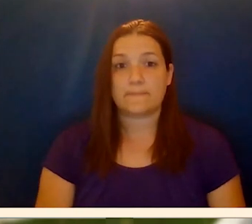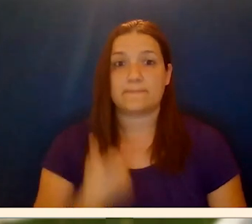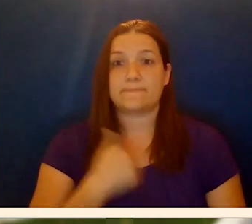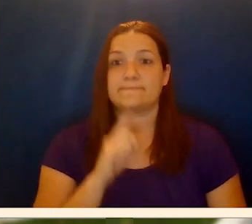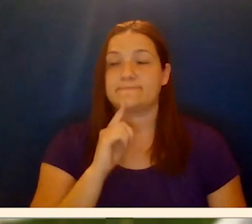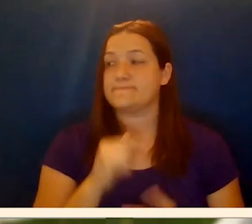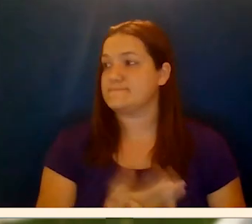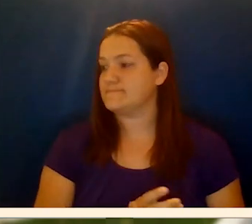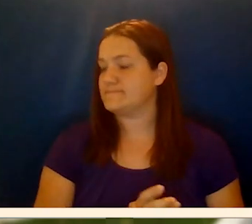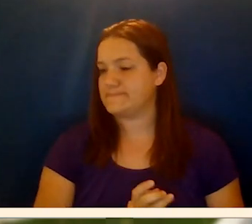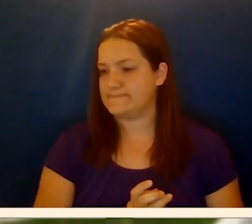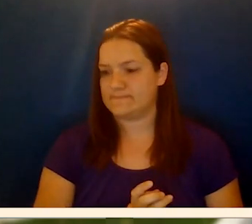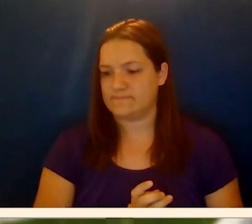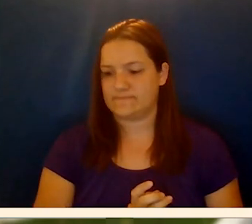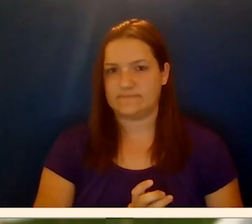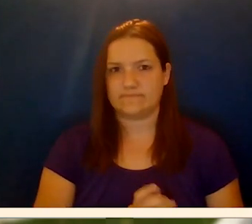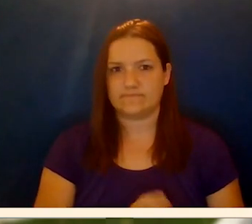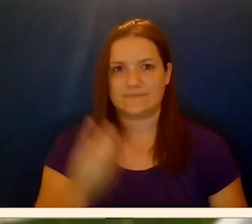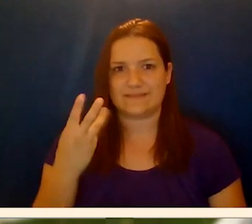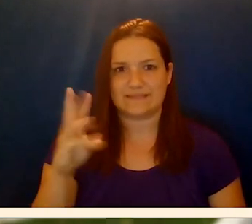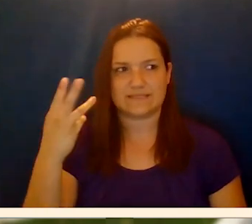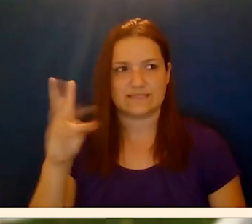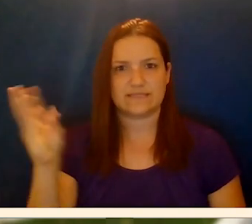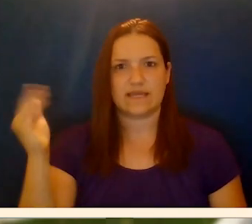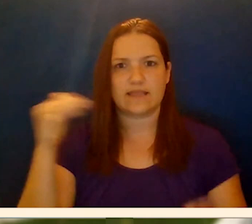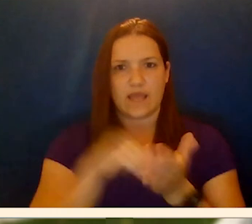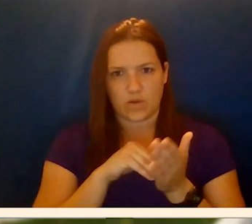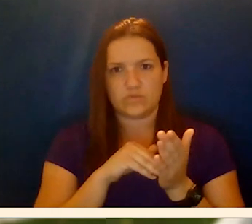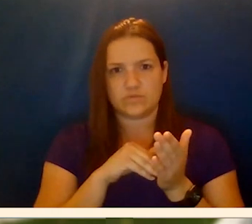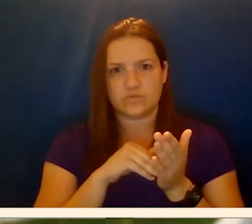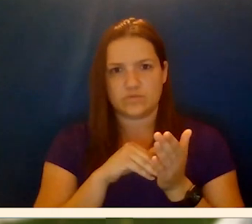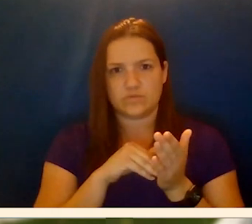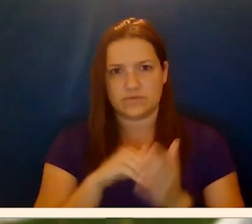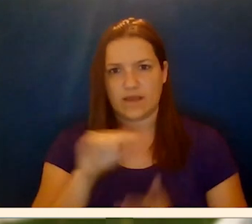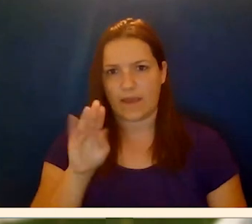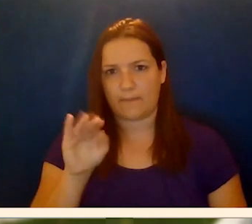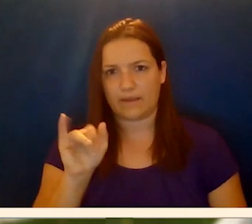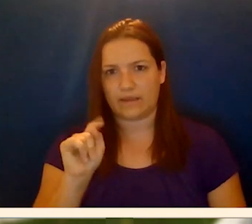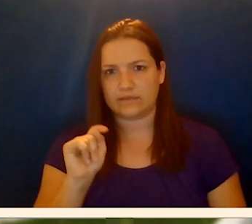think, 16,000 of the Abbott, what's the name of it?